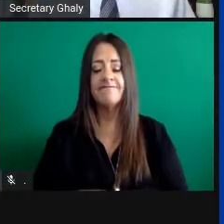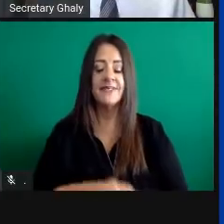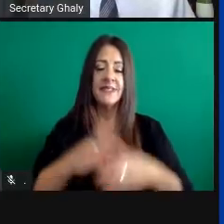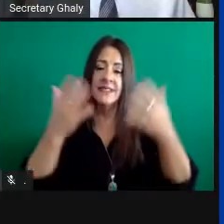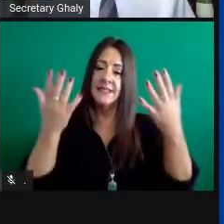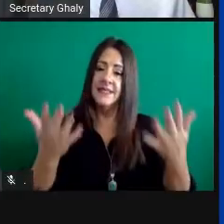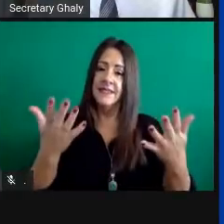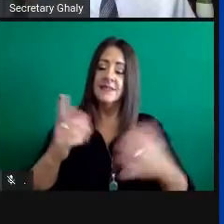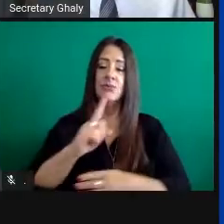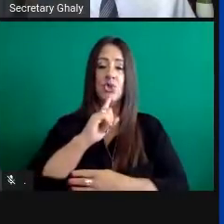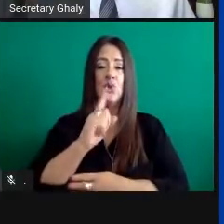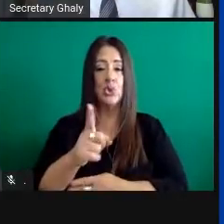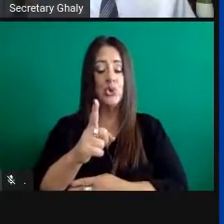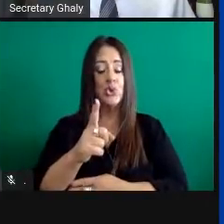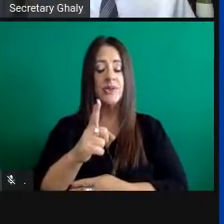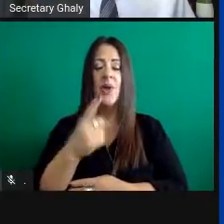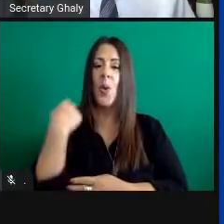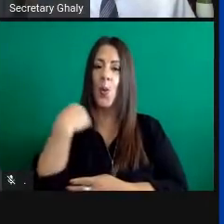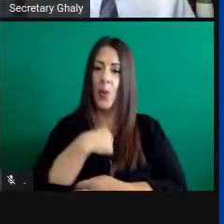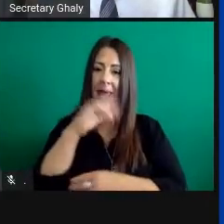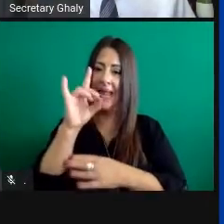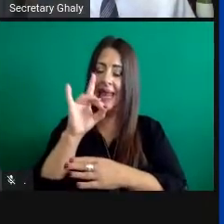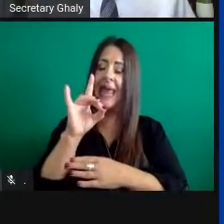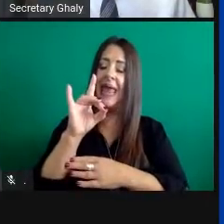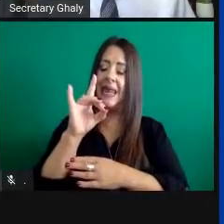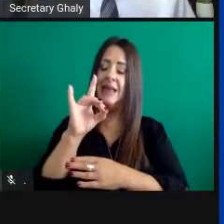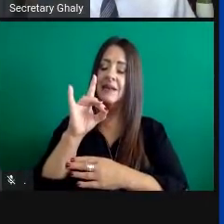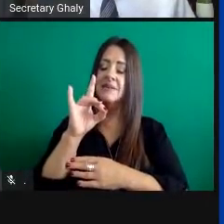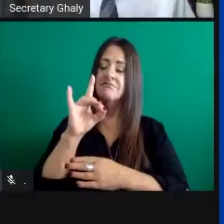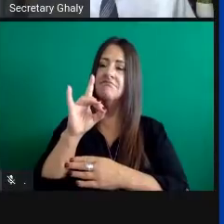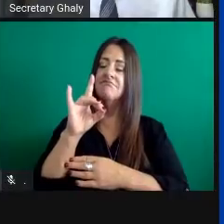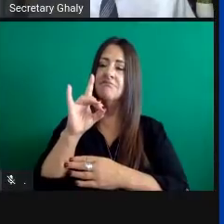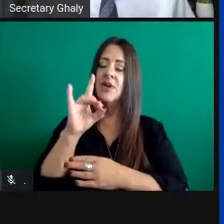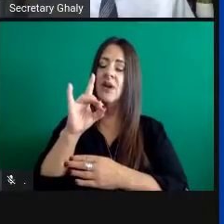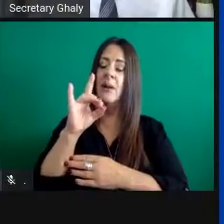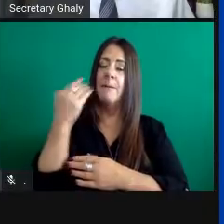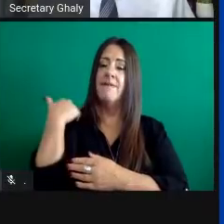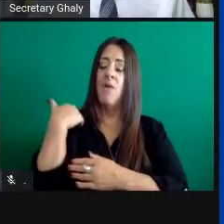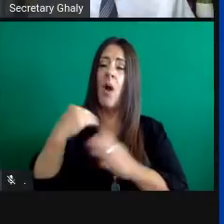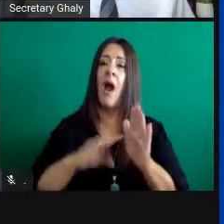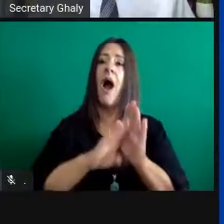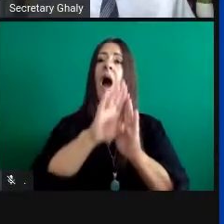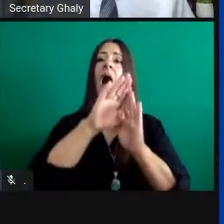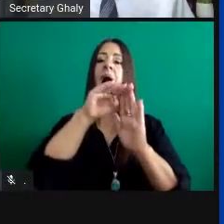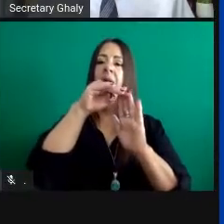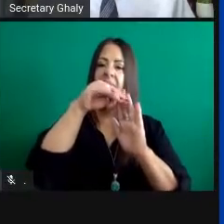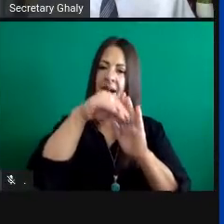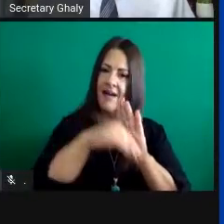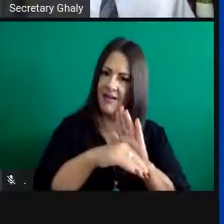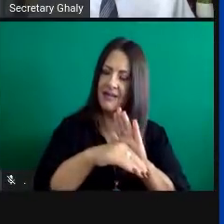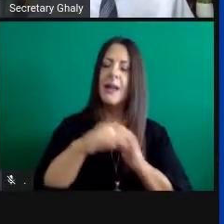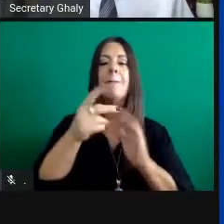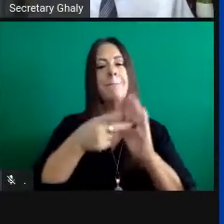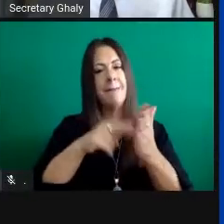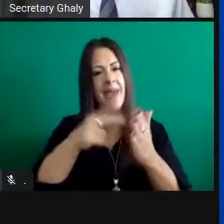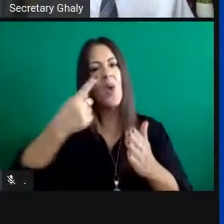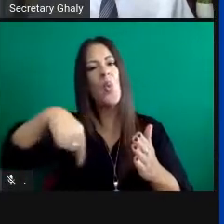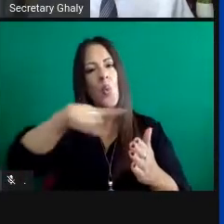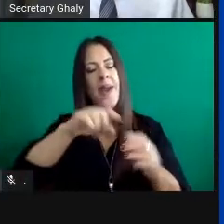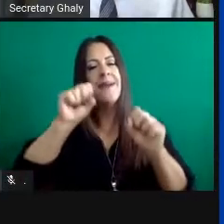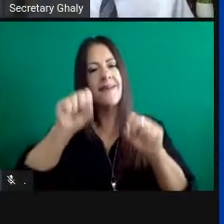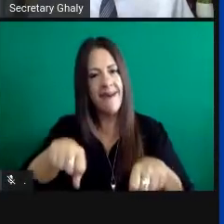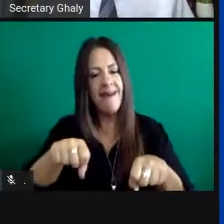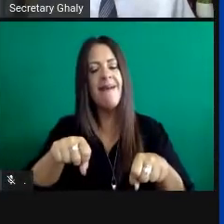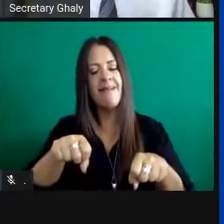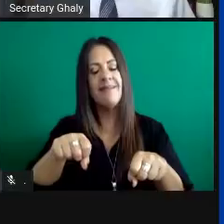So it is true, we've done it before. Together, we can stop the surge. As these rates of transmission get stronger, I'm confident we